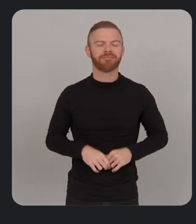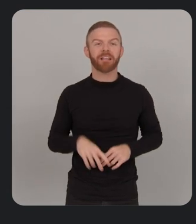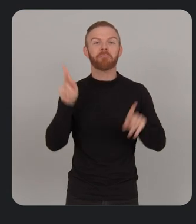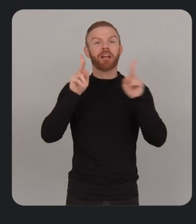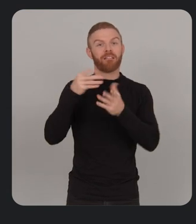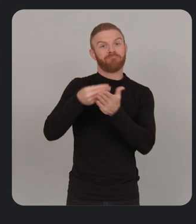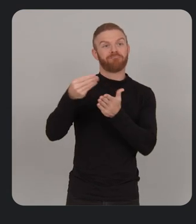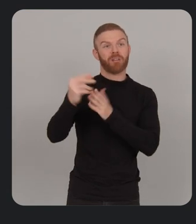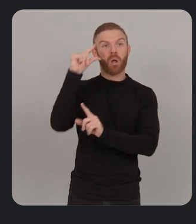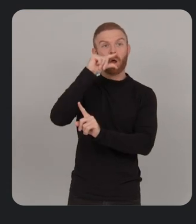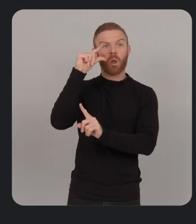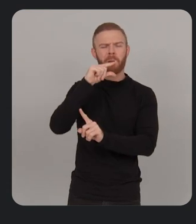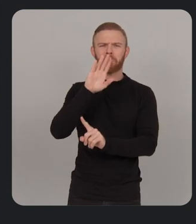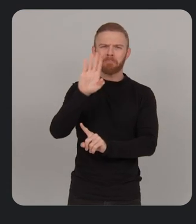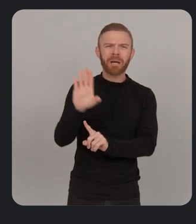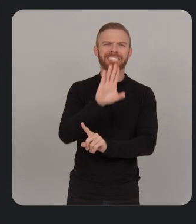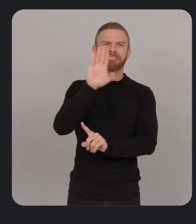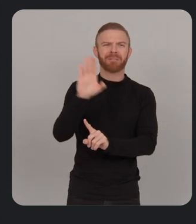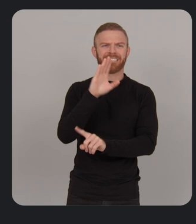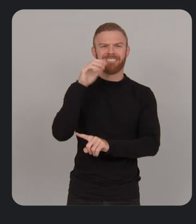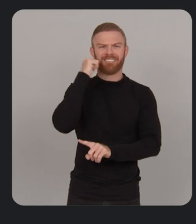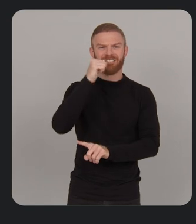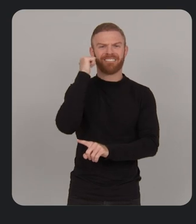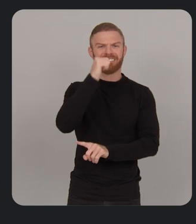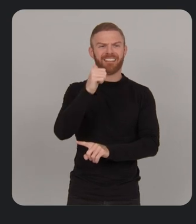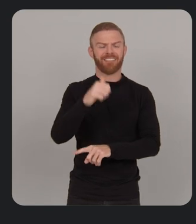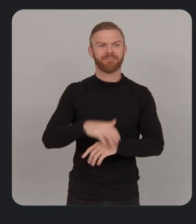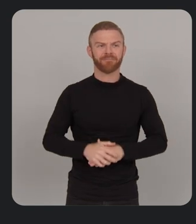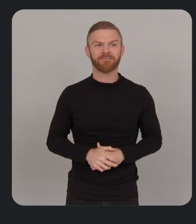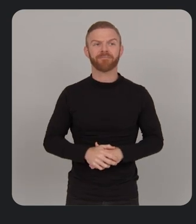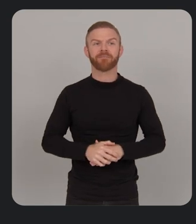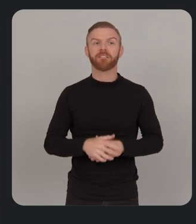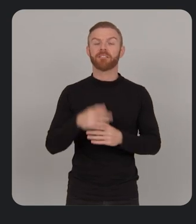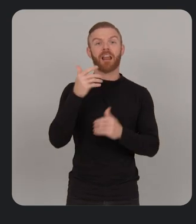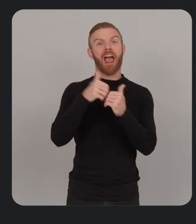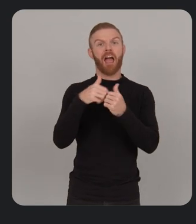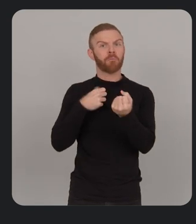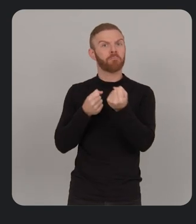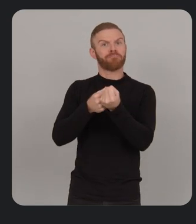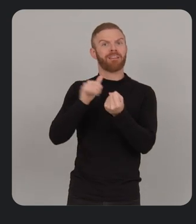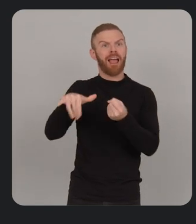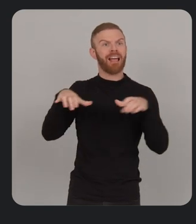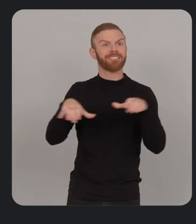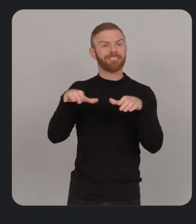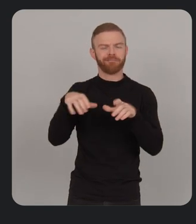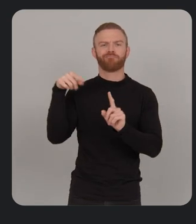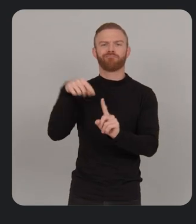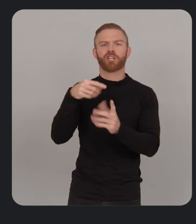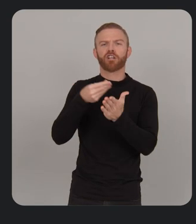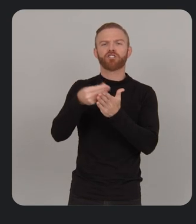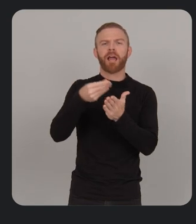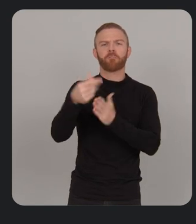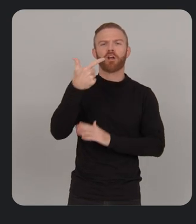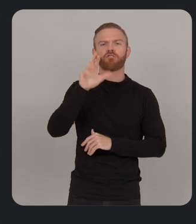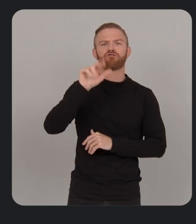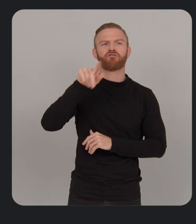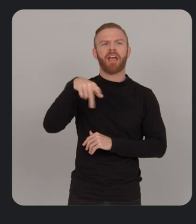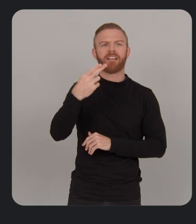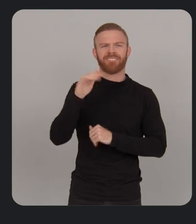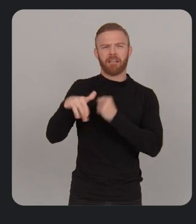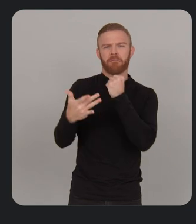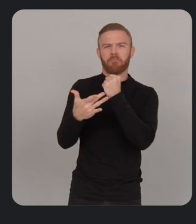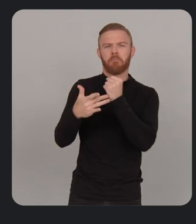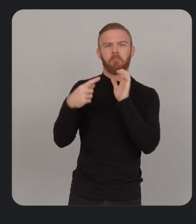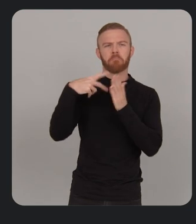shop with google more than a billion times a day and powering all of this activity is the shopping graph our ai